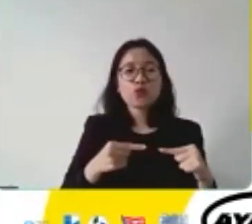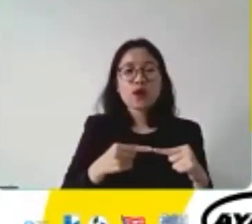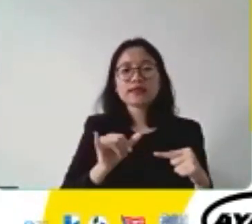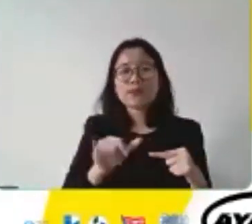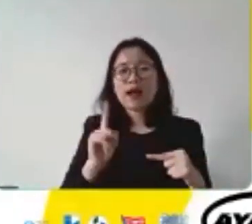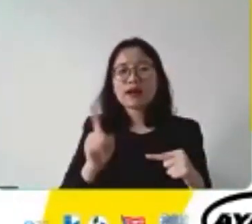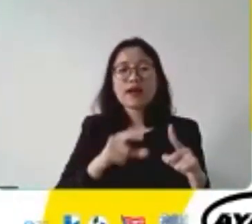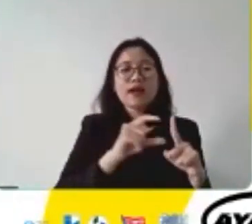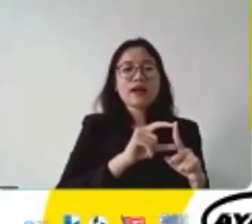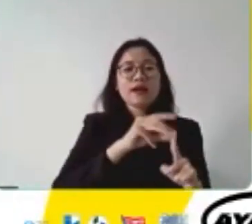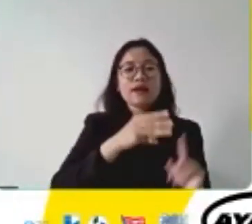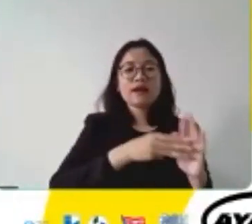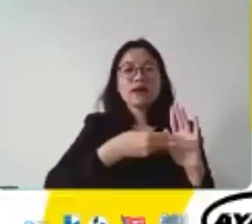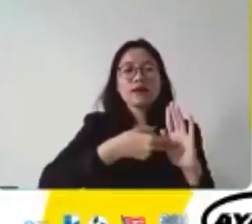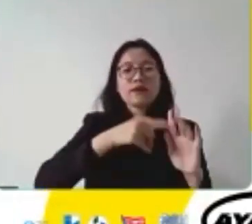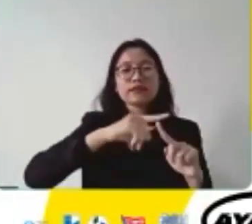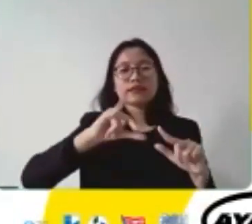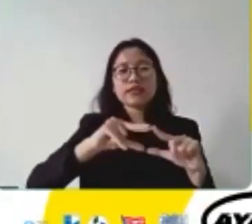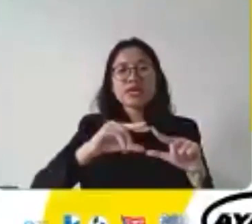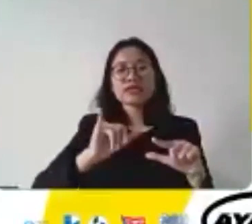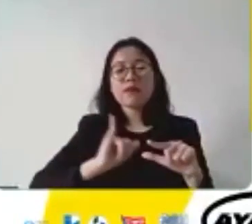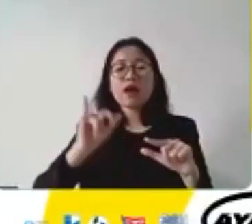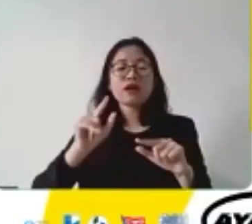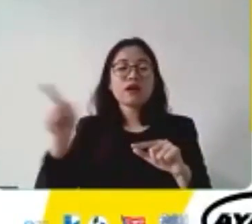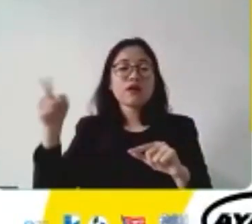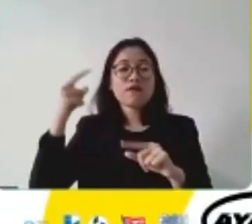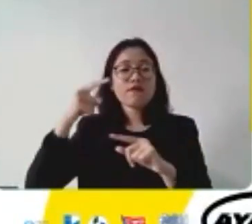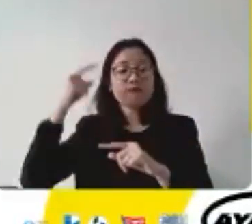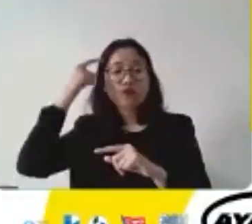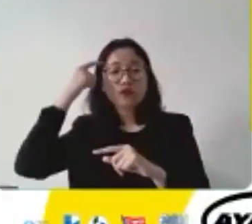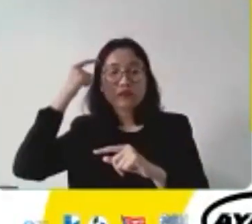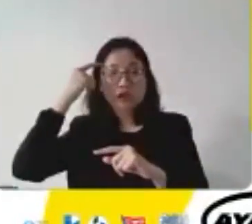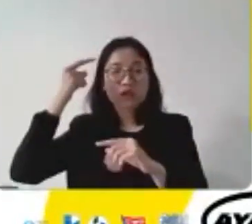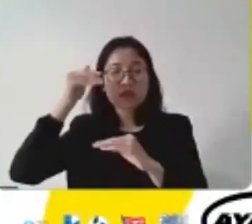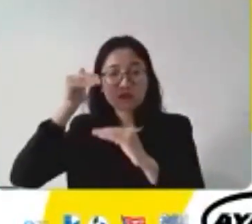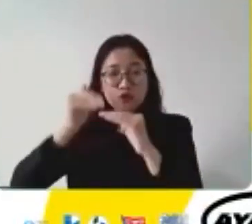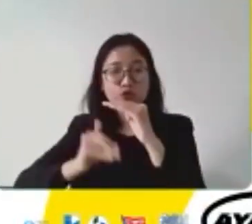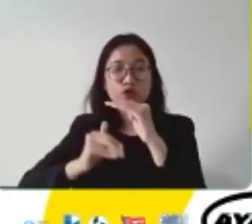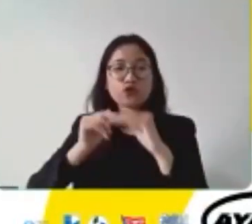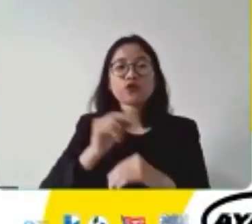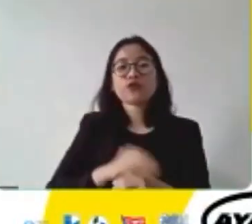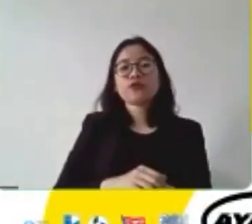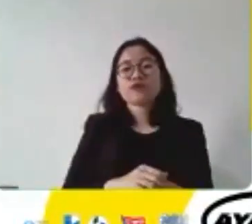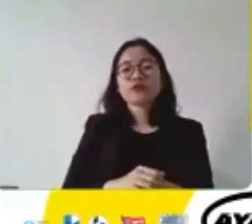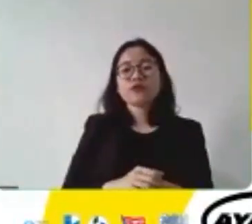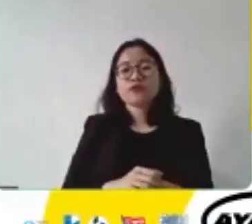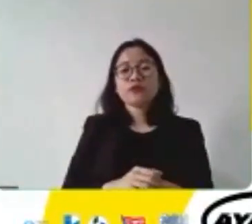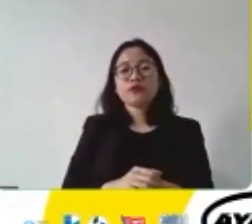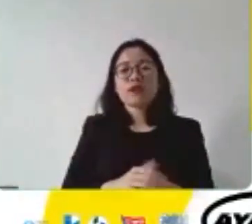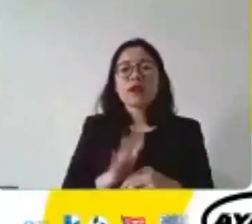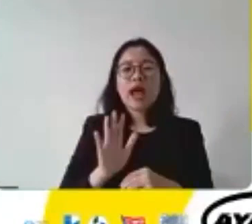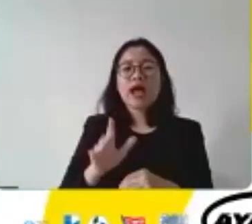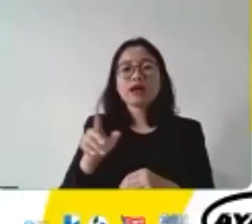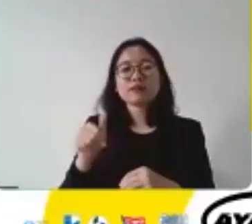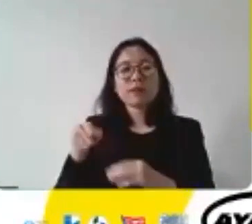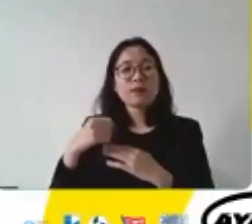they've mentioned that air pollution is a potentially modifiable risk factor for dementia. Only about